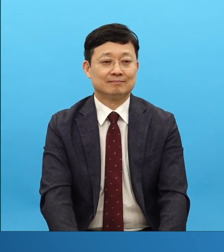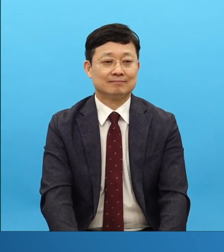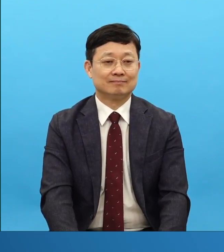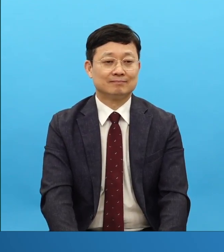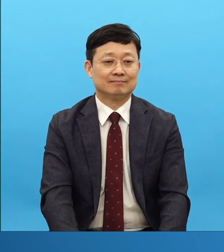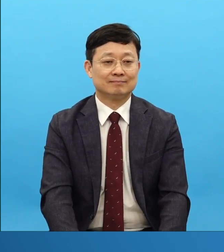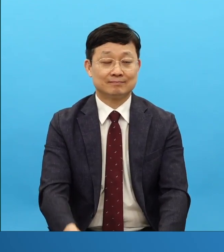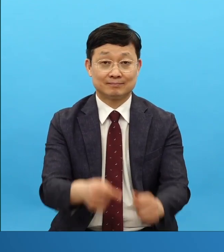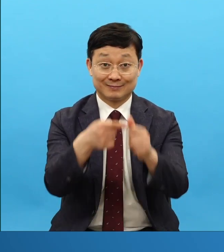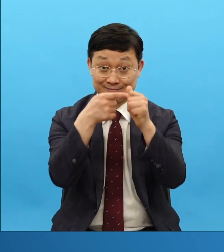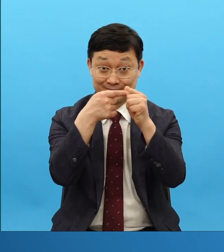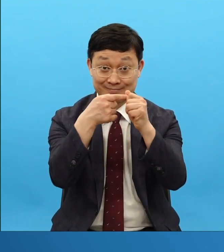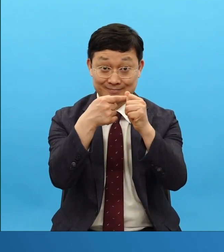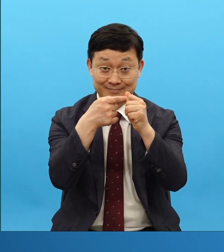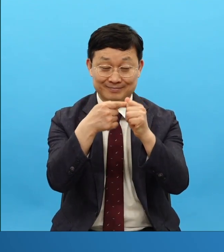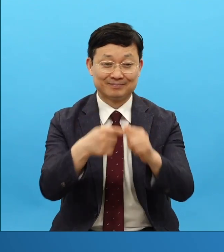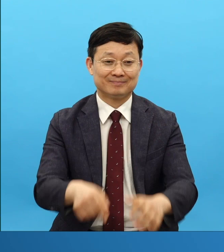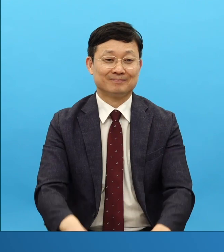that?